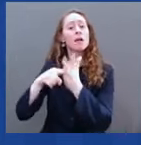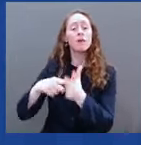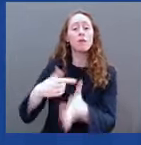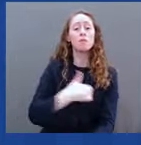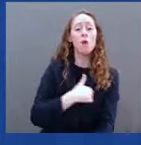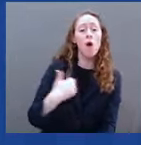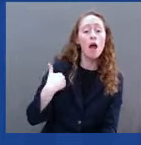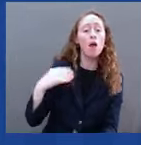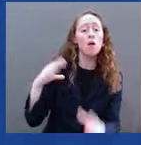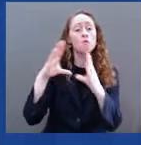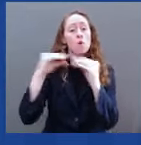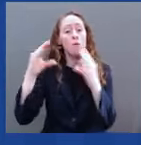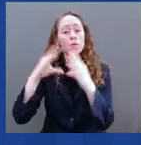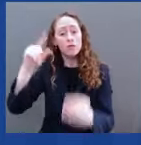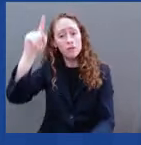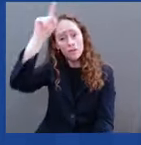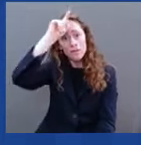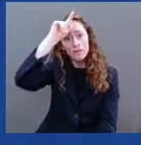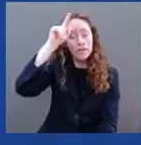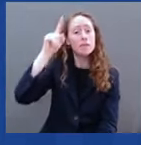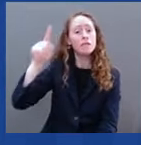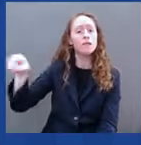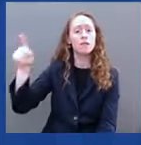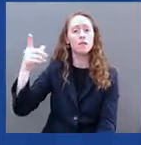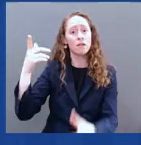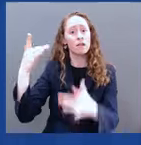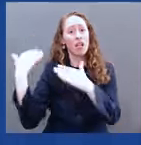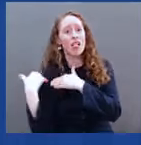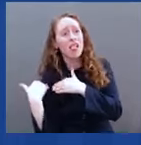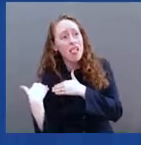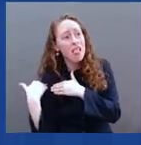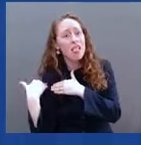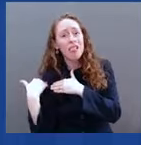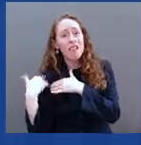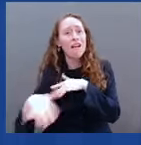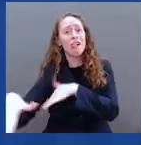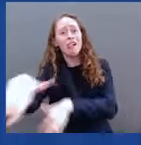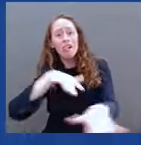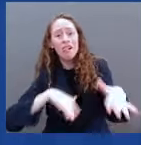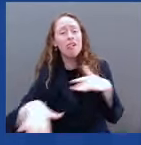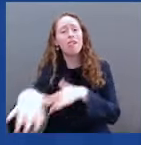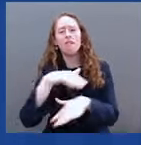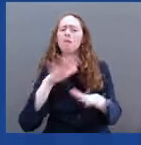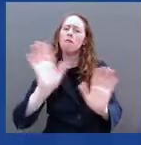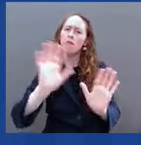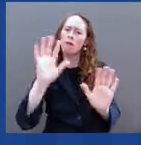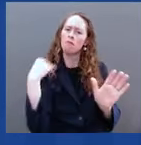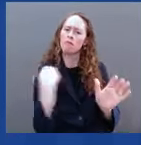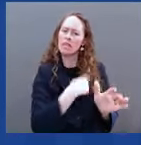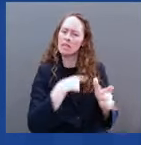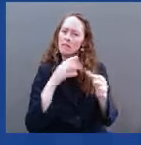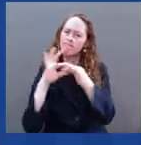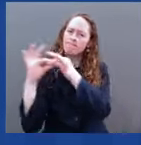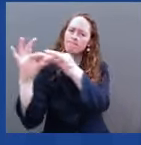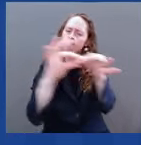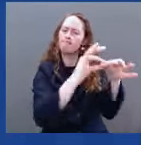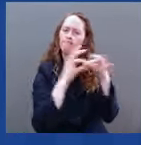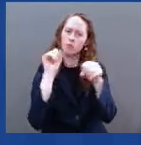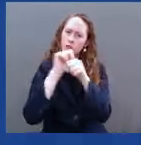an international responsibility. The United States, as a leader, one of the leaders in the international community, has an obligation